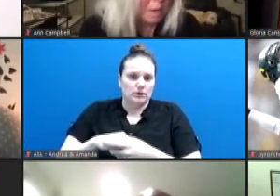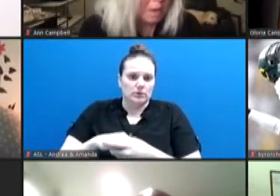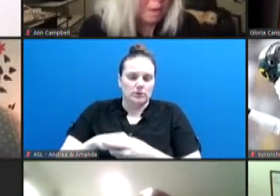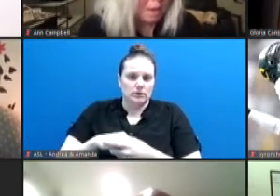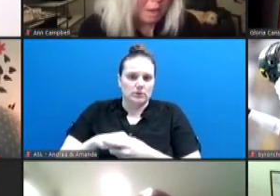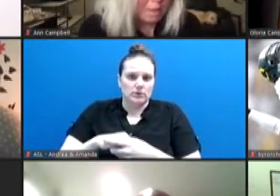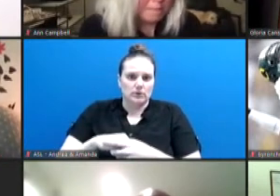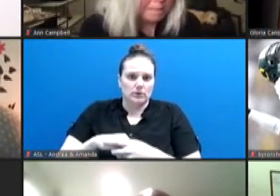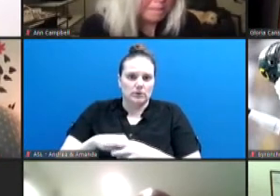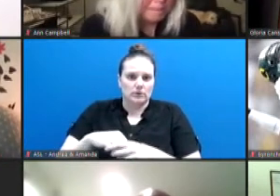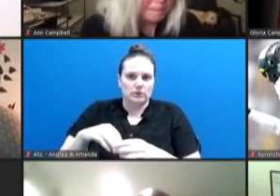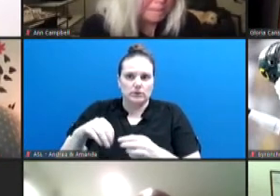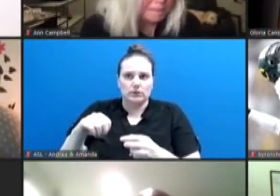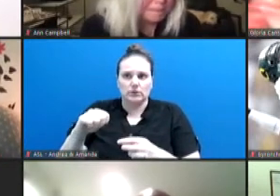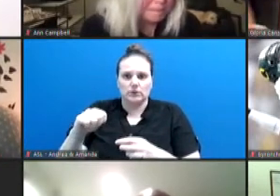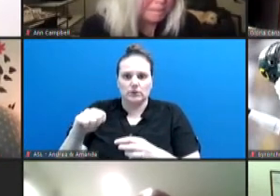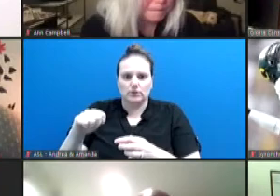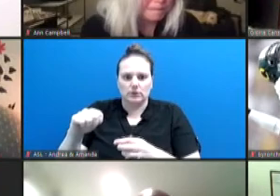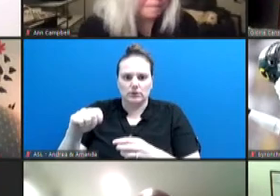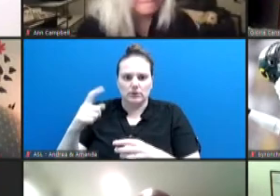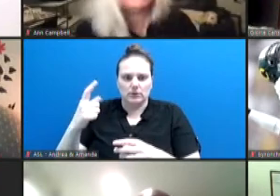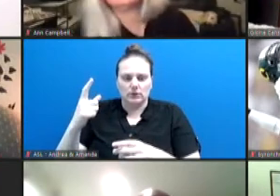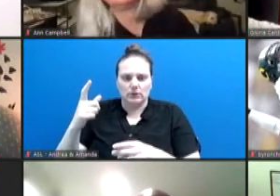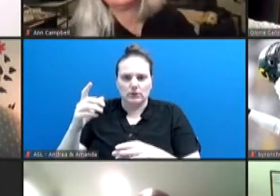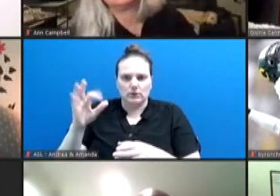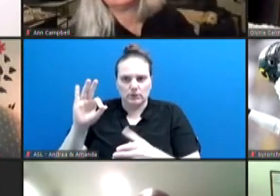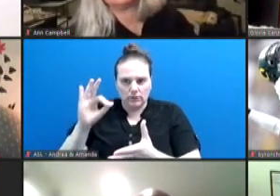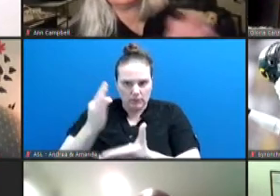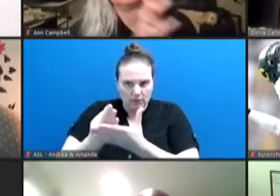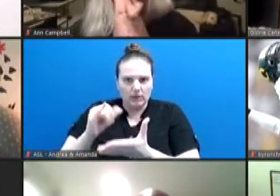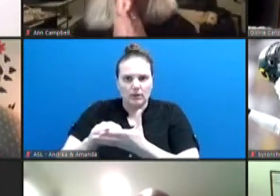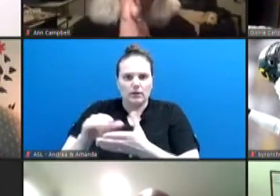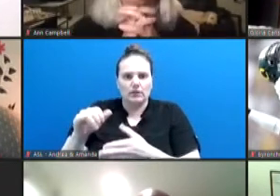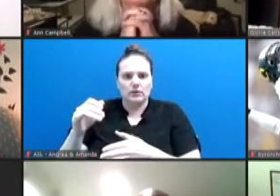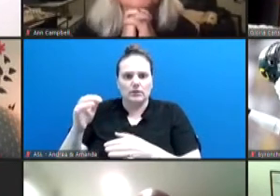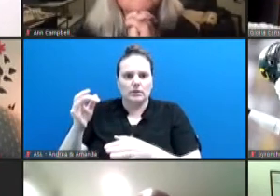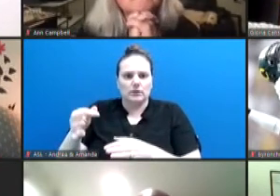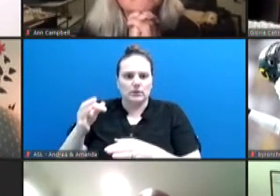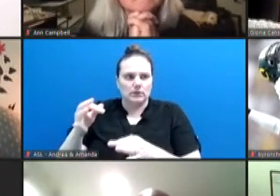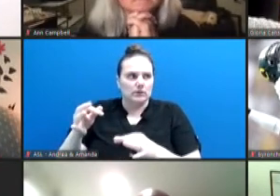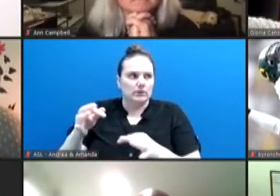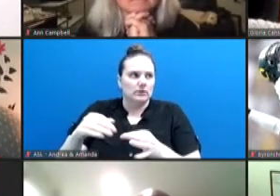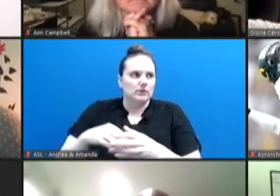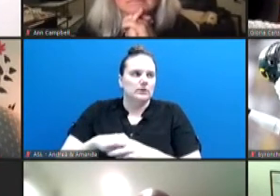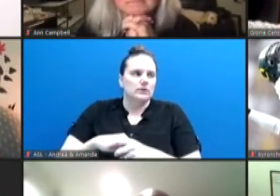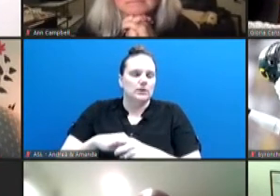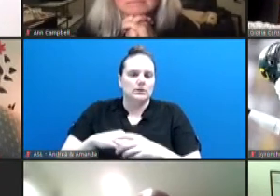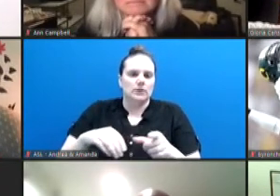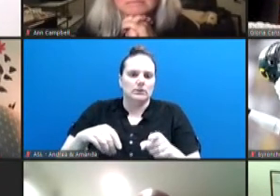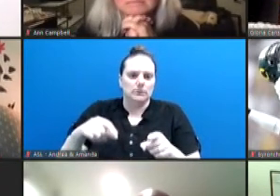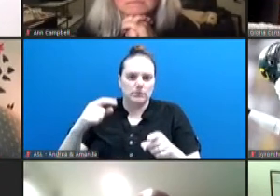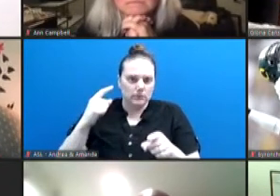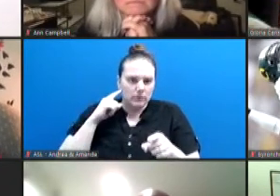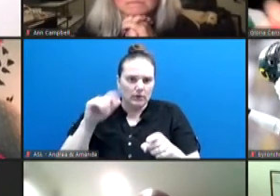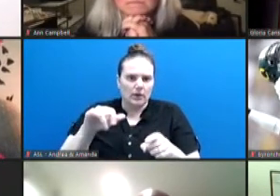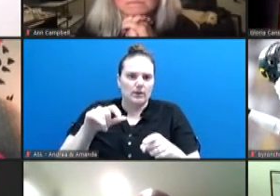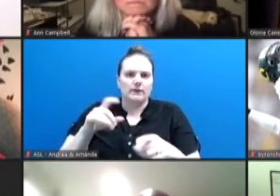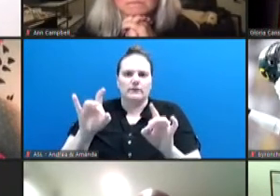about the fact that a judge found two Portland police officers to have